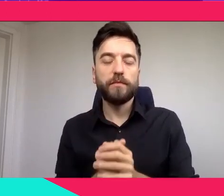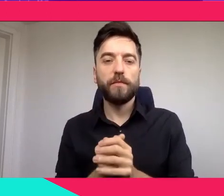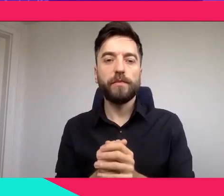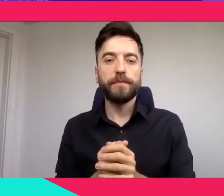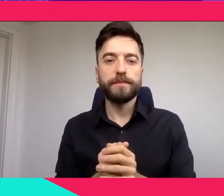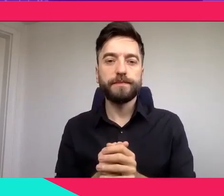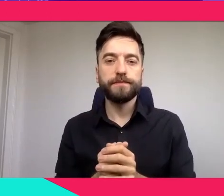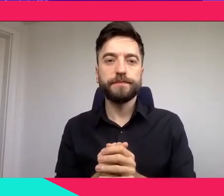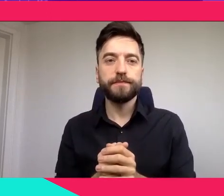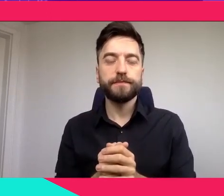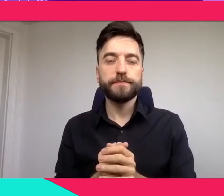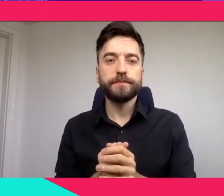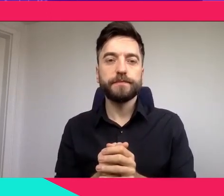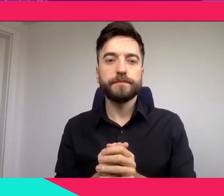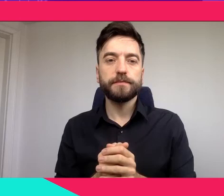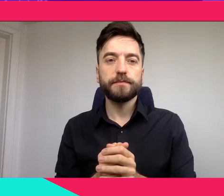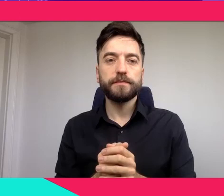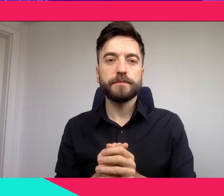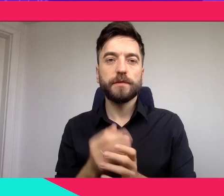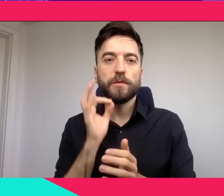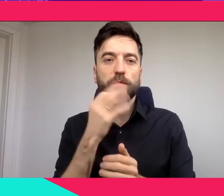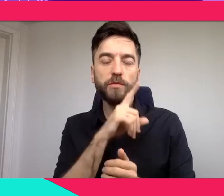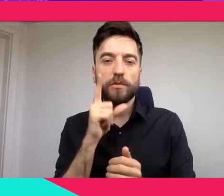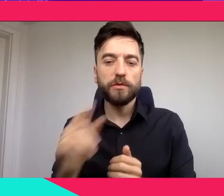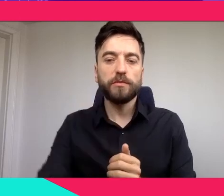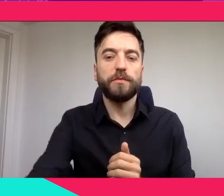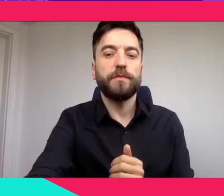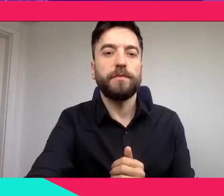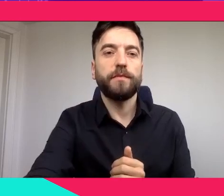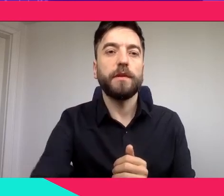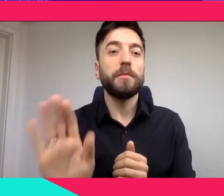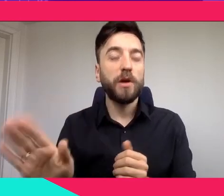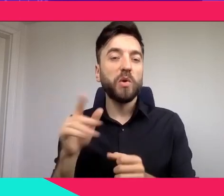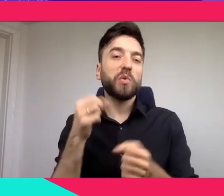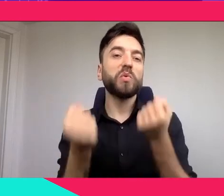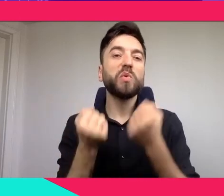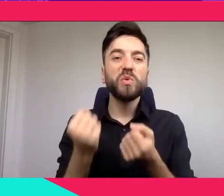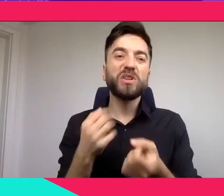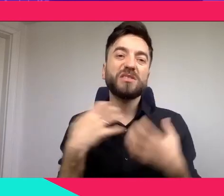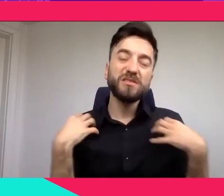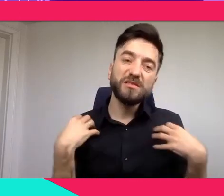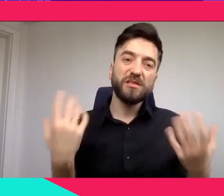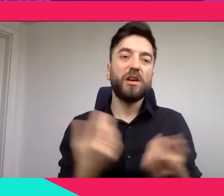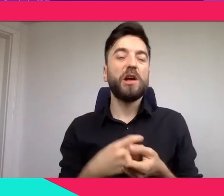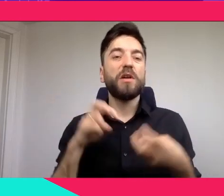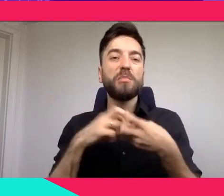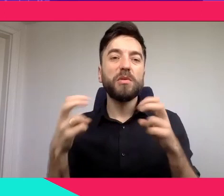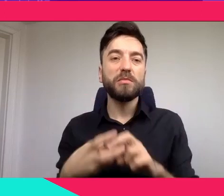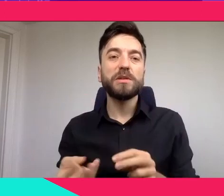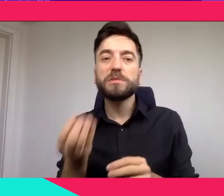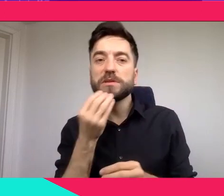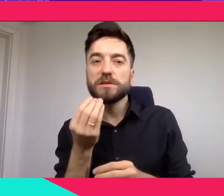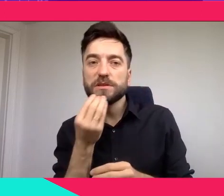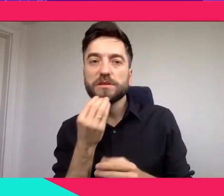hardships in life. It can be eating disorders, it can be feeling of loneliness